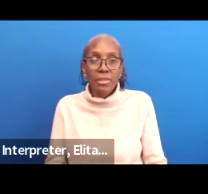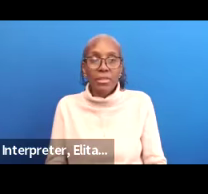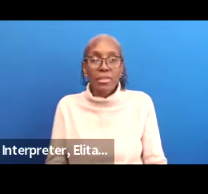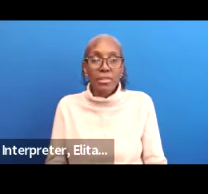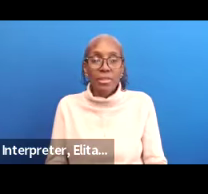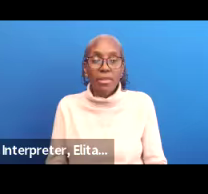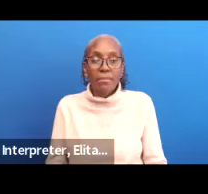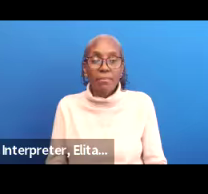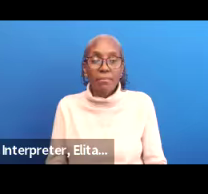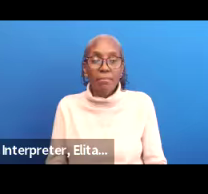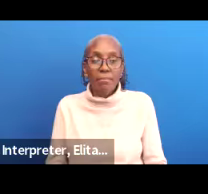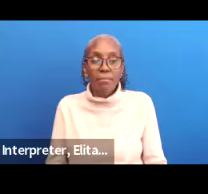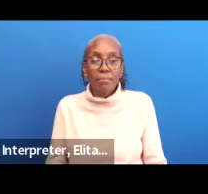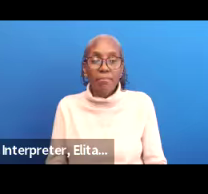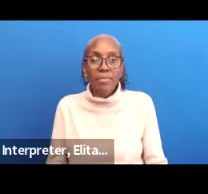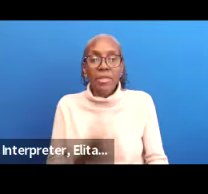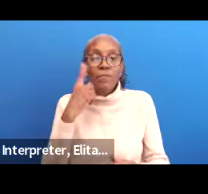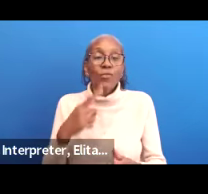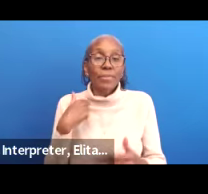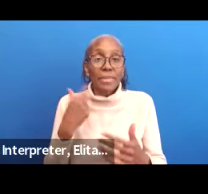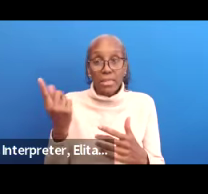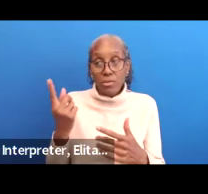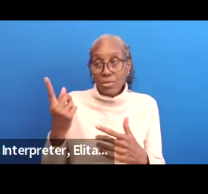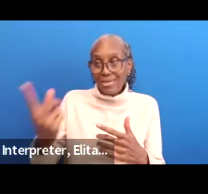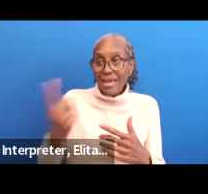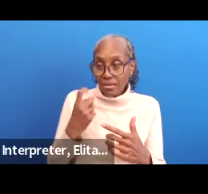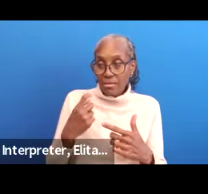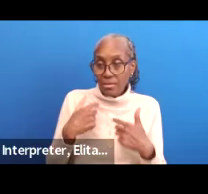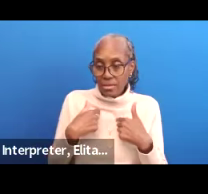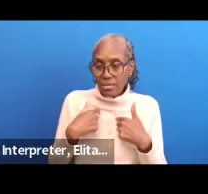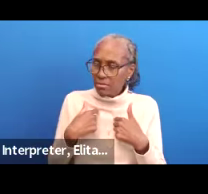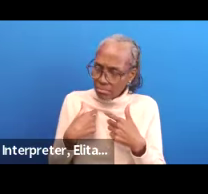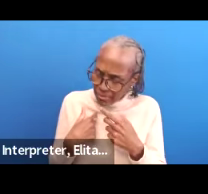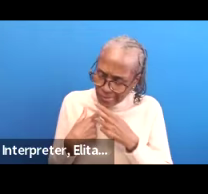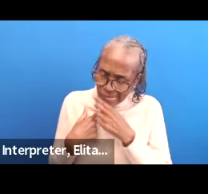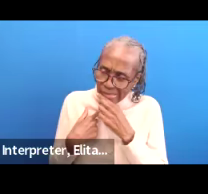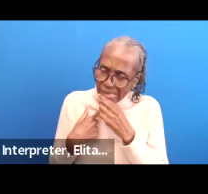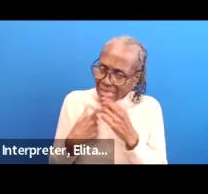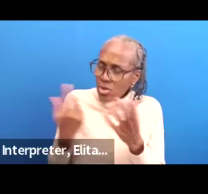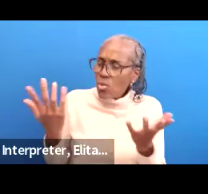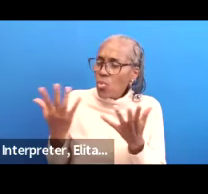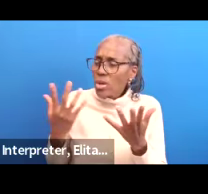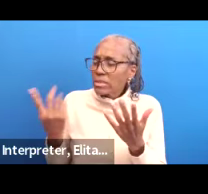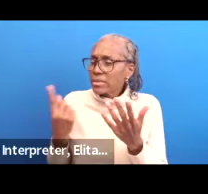for me, one of the questions was asked was, what's something that